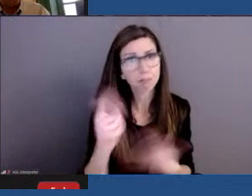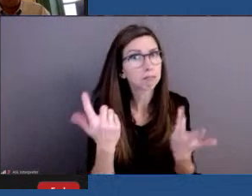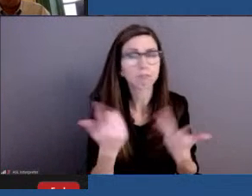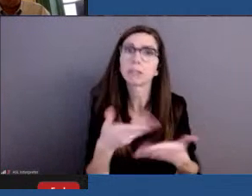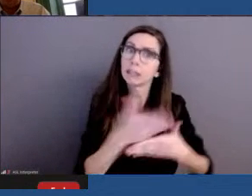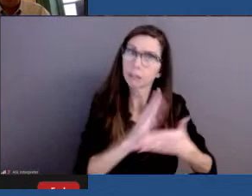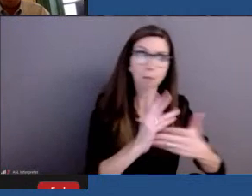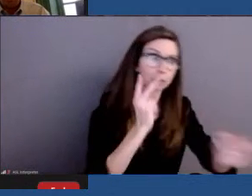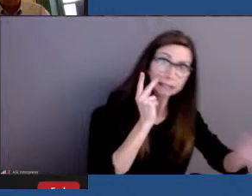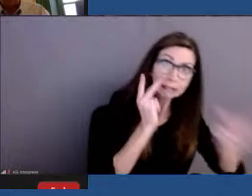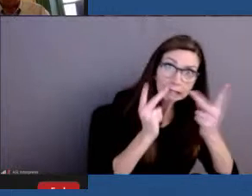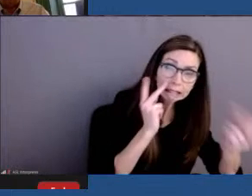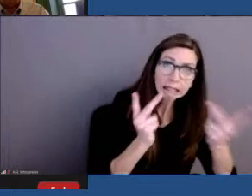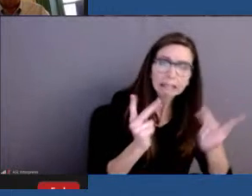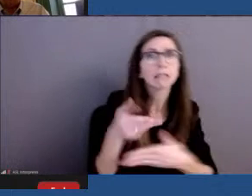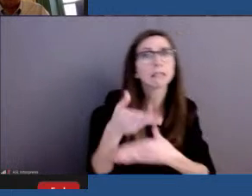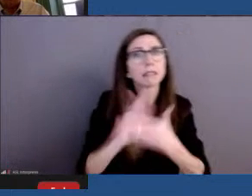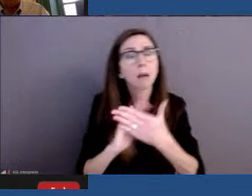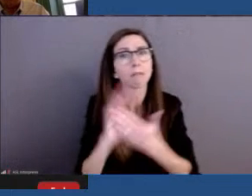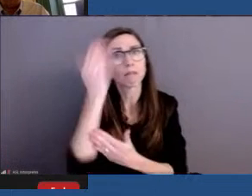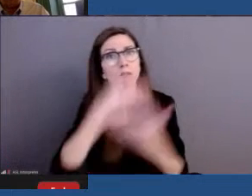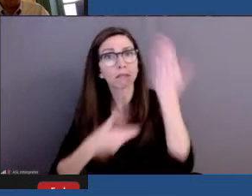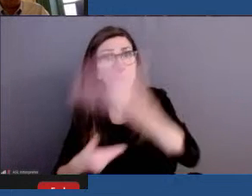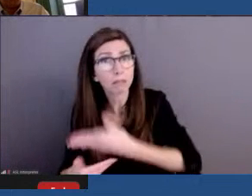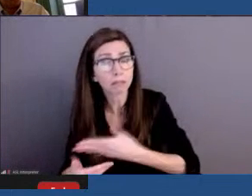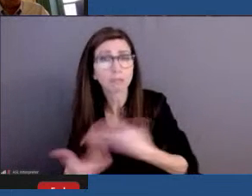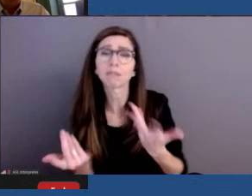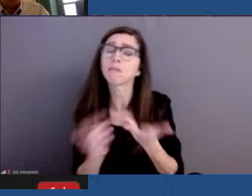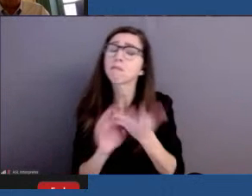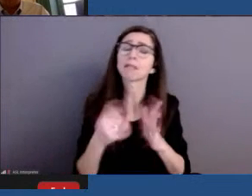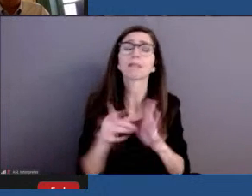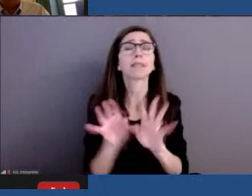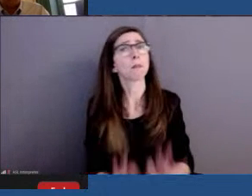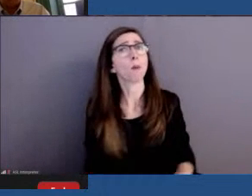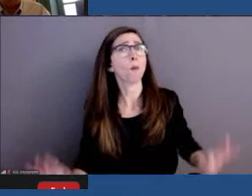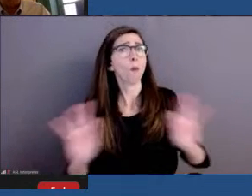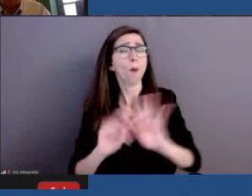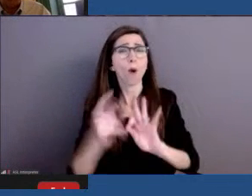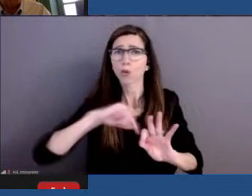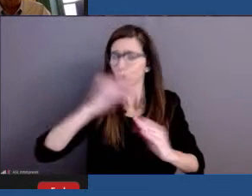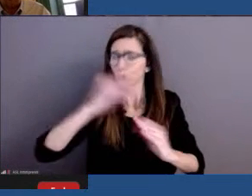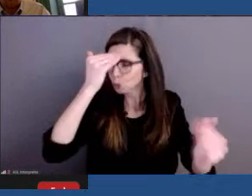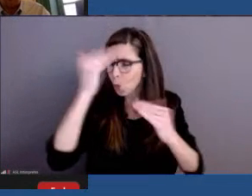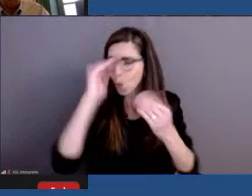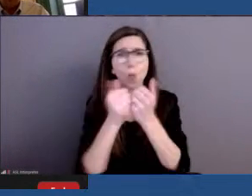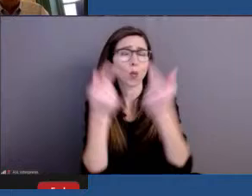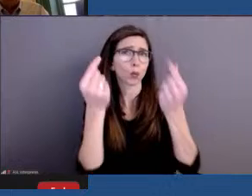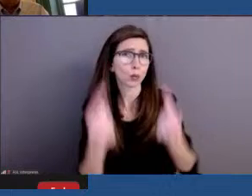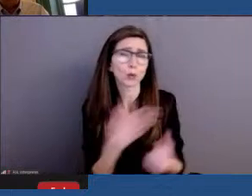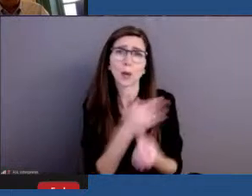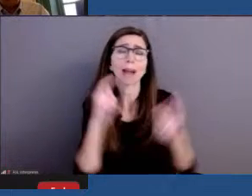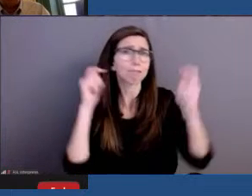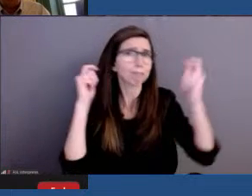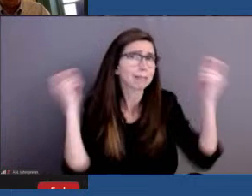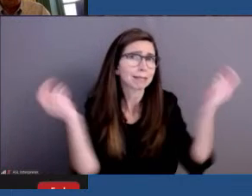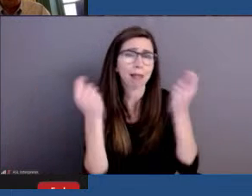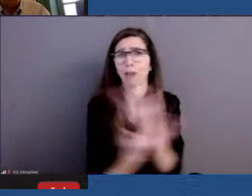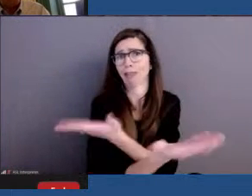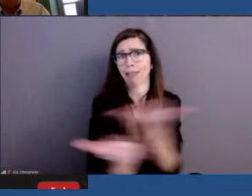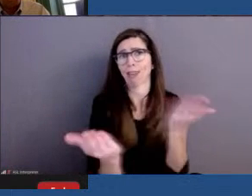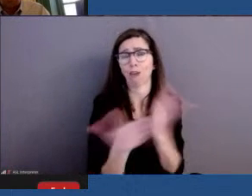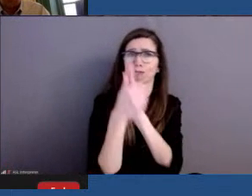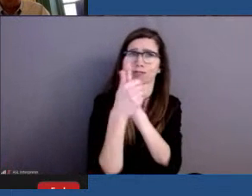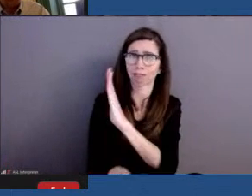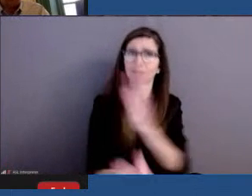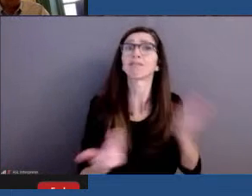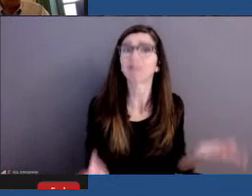with visible and invisible disabilities to inform our work and celebrate their valuable contributions. COVID-19 has been